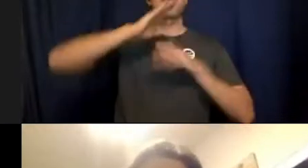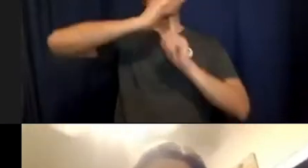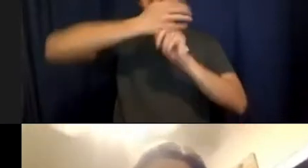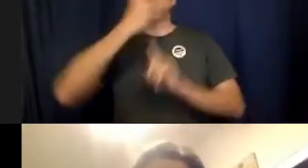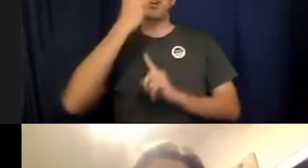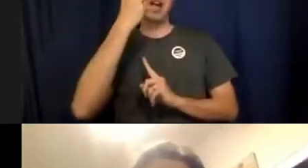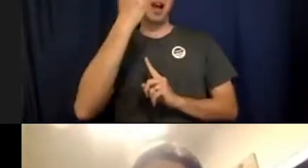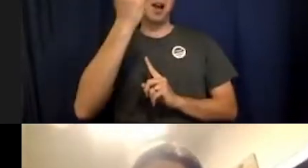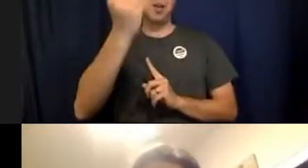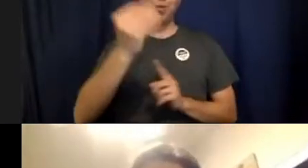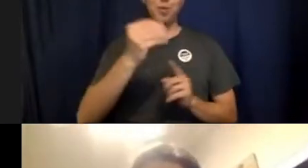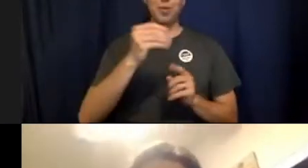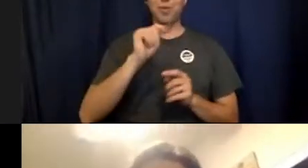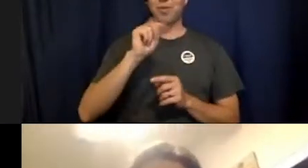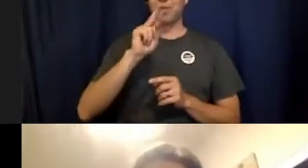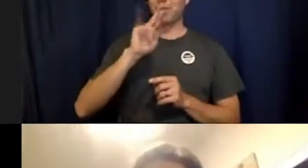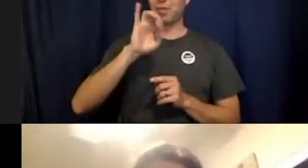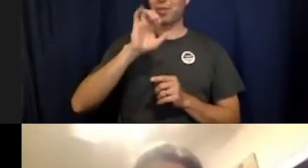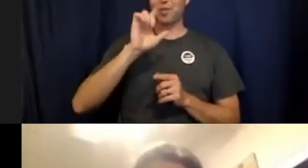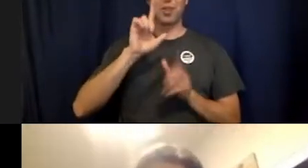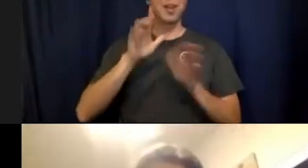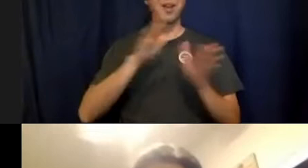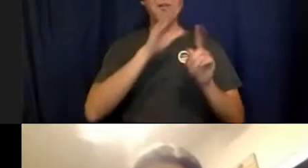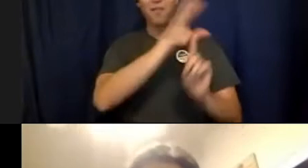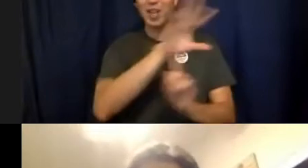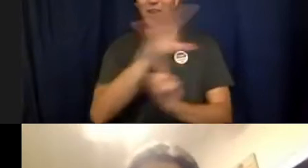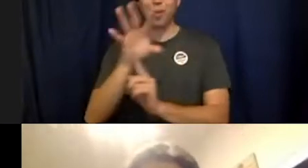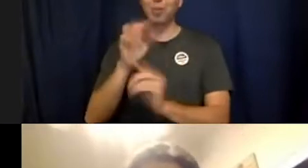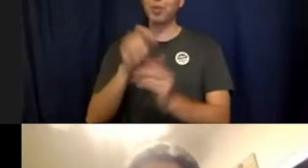That's awesome. Do you have anything else do you want to share with us?